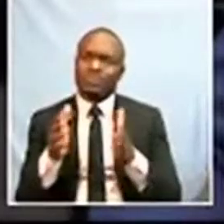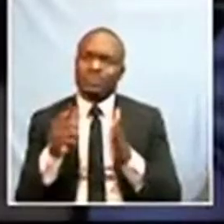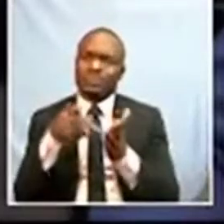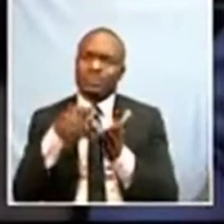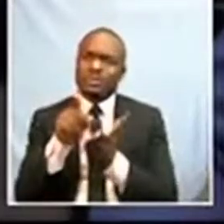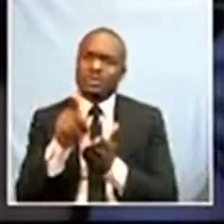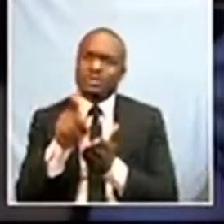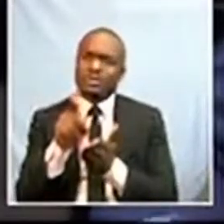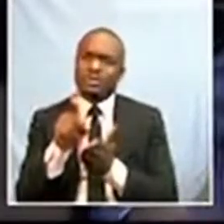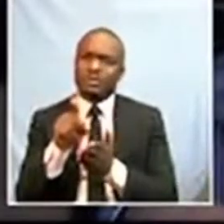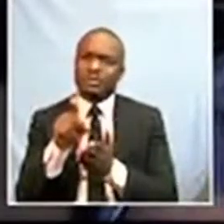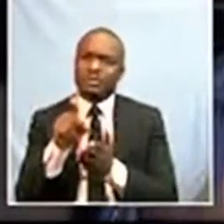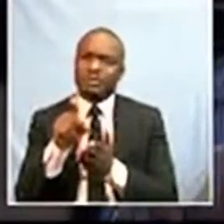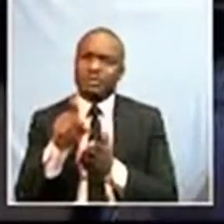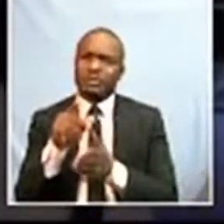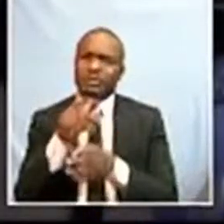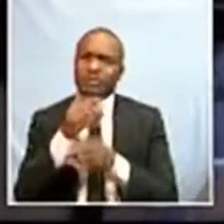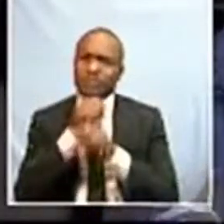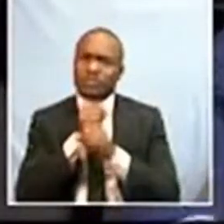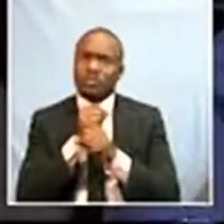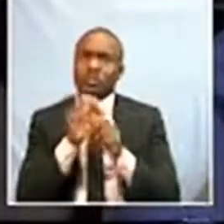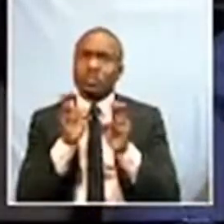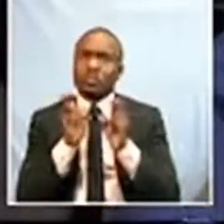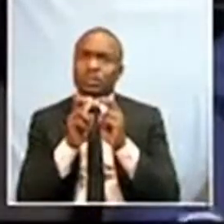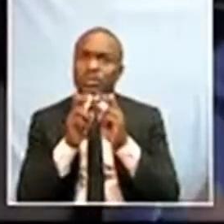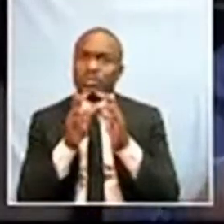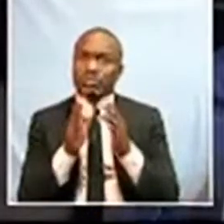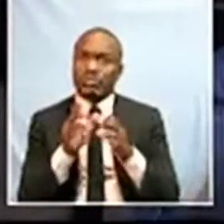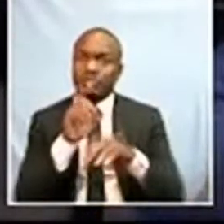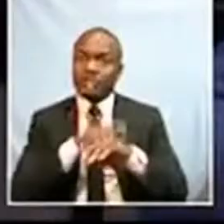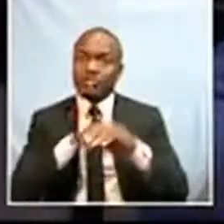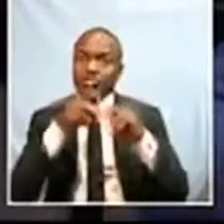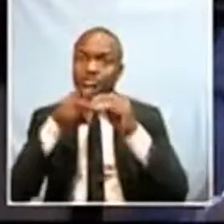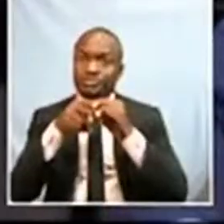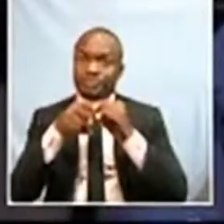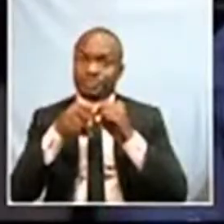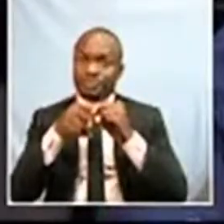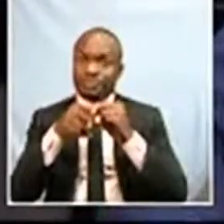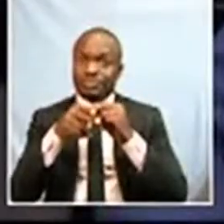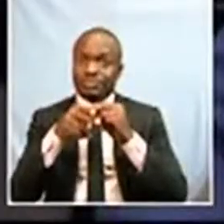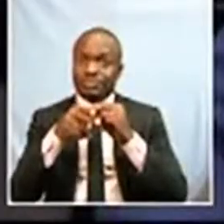pay the old contractor at termination?